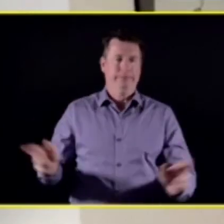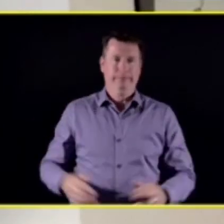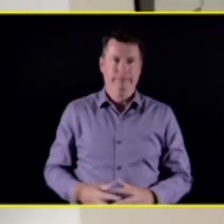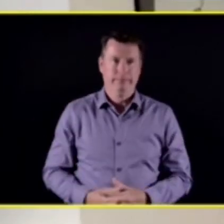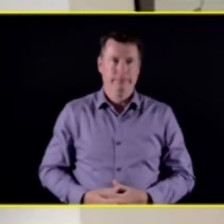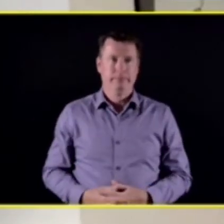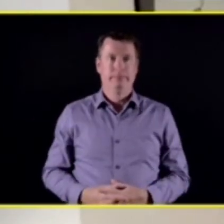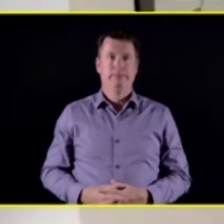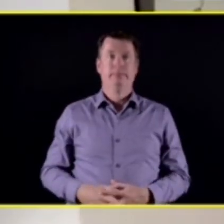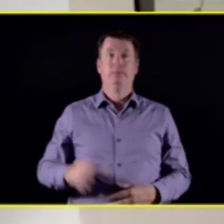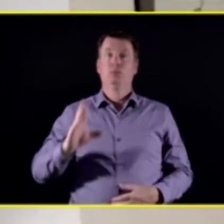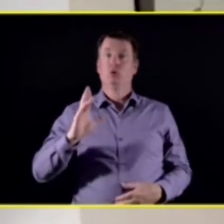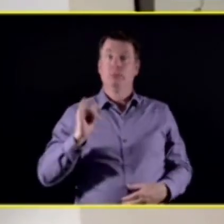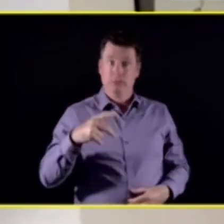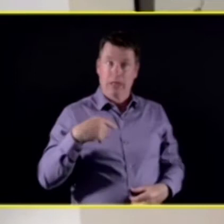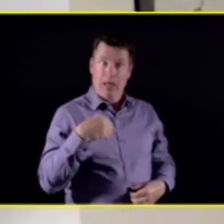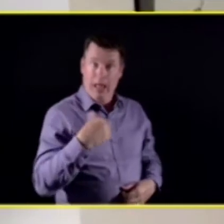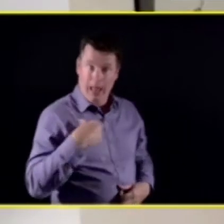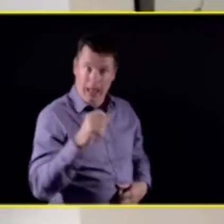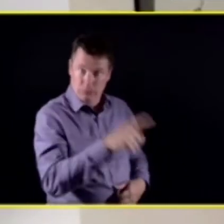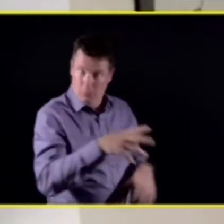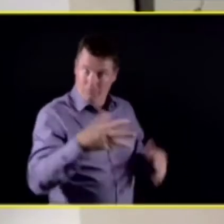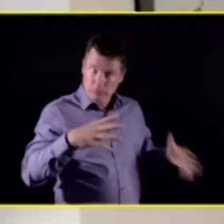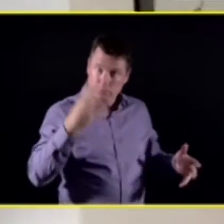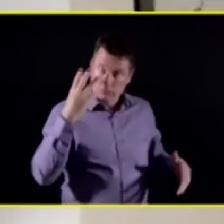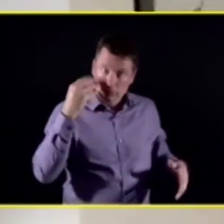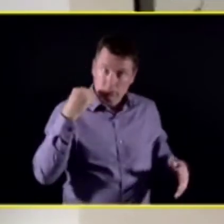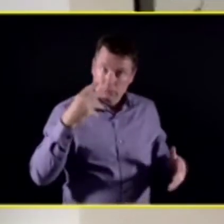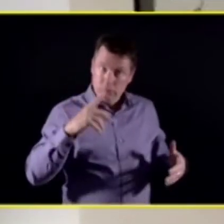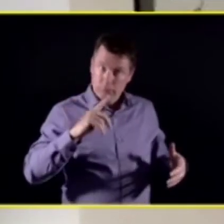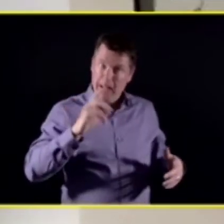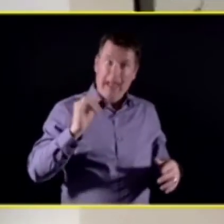I've gotten plenty of those phone calls.